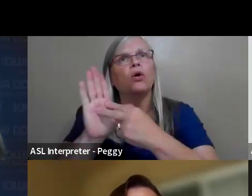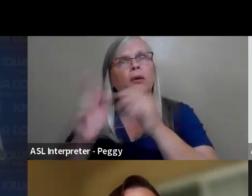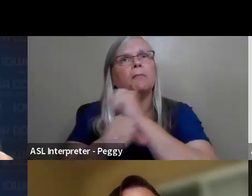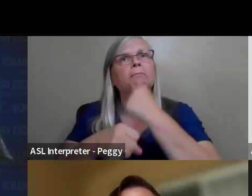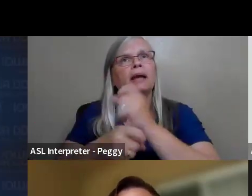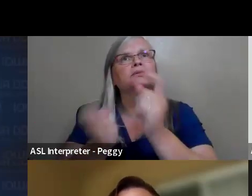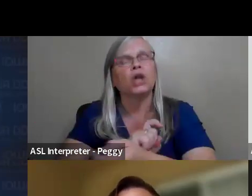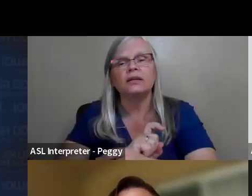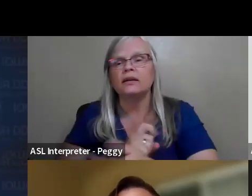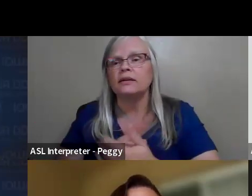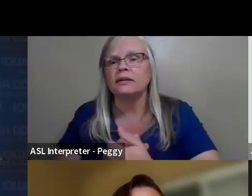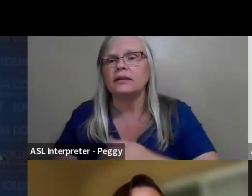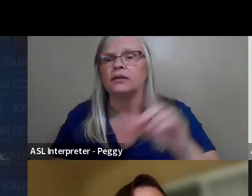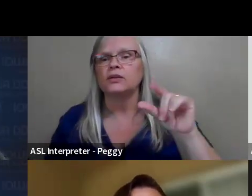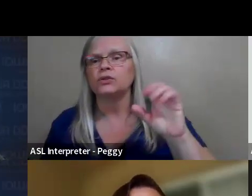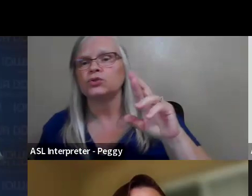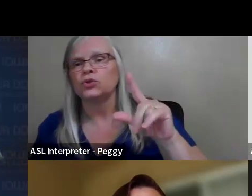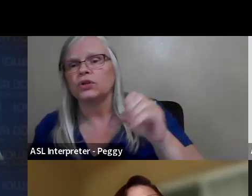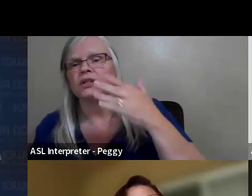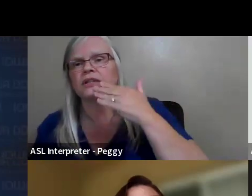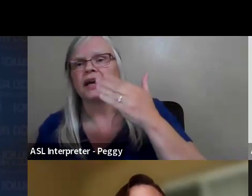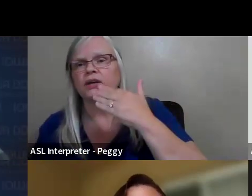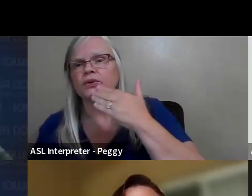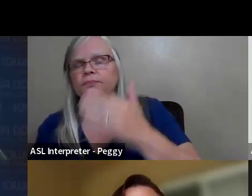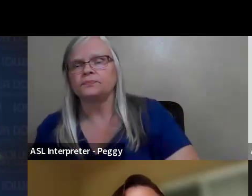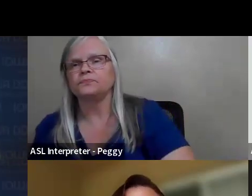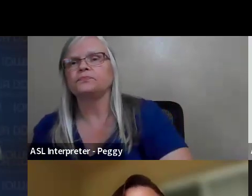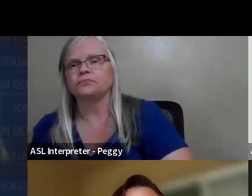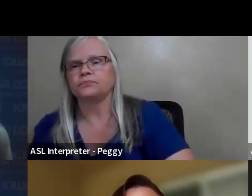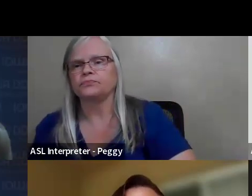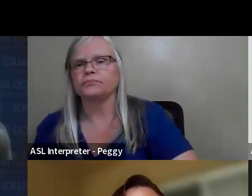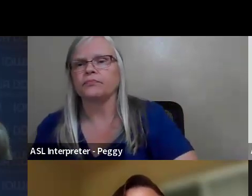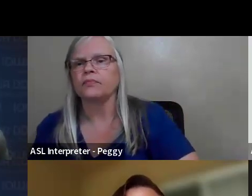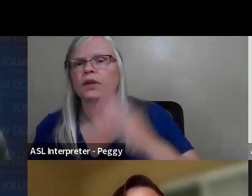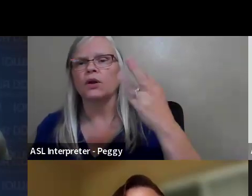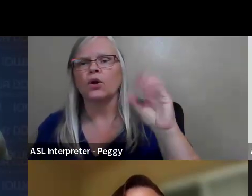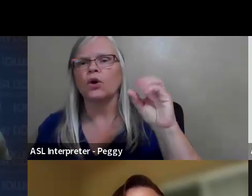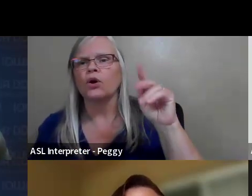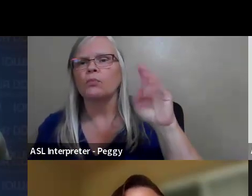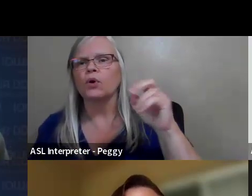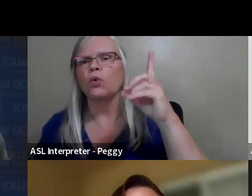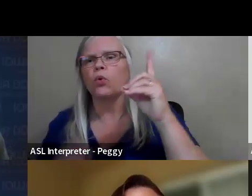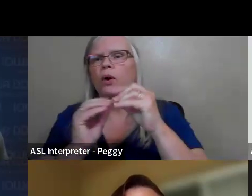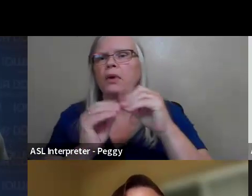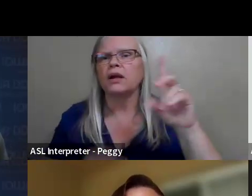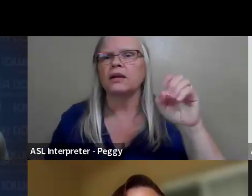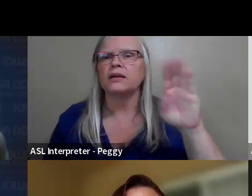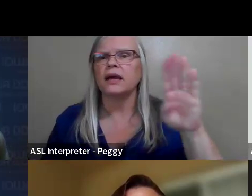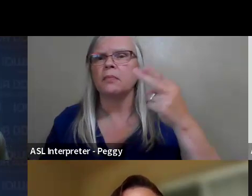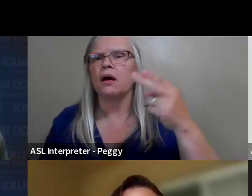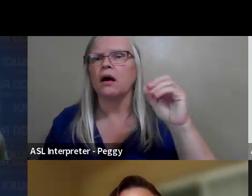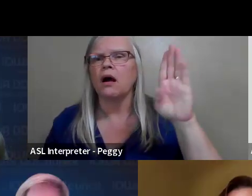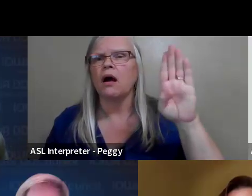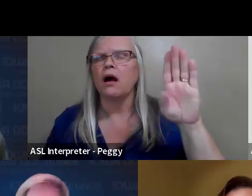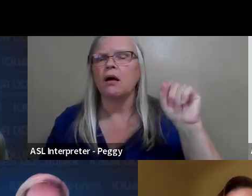And again, I'm Thank so you for very that perspective. Yeah. Thank you, Aaron, for that. Brooke, we have one other question. Deb Hobbs had a question about